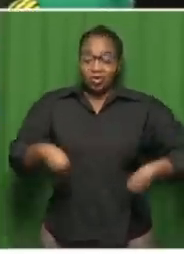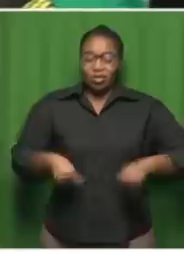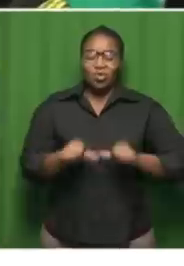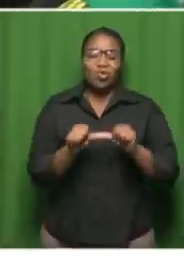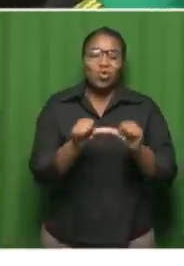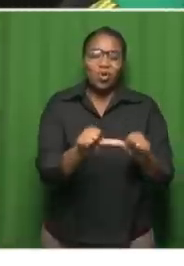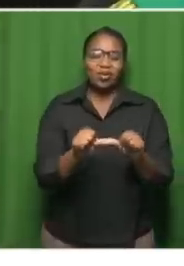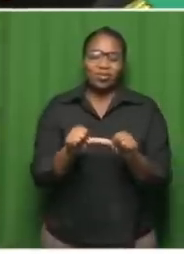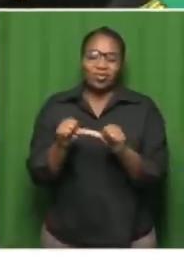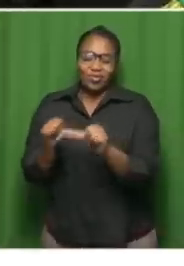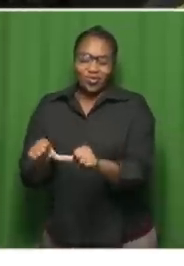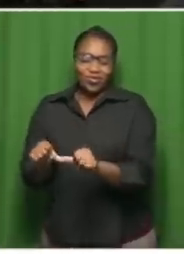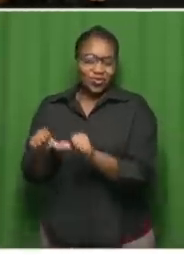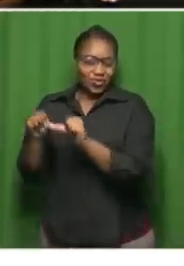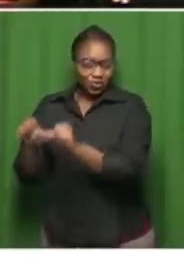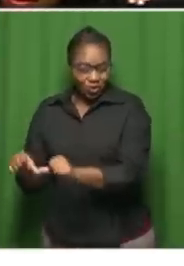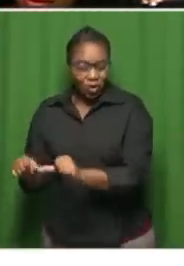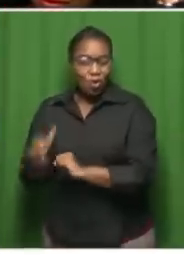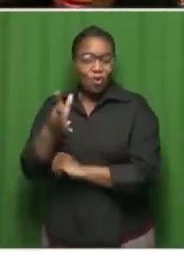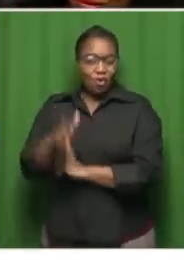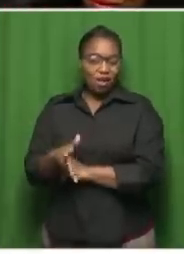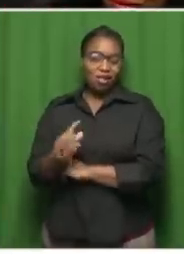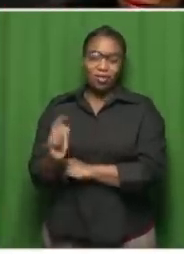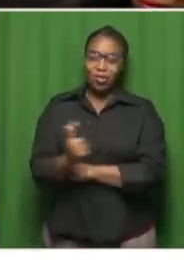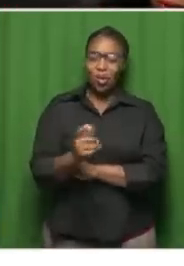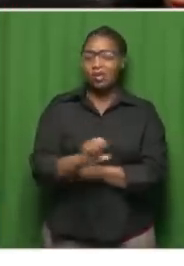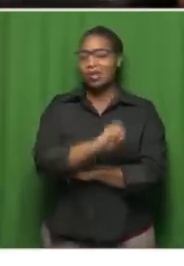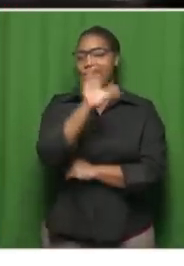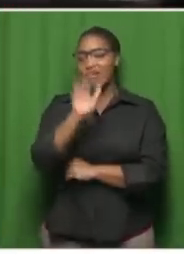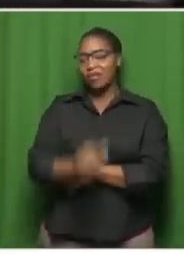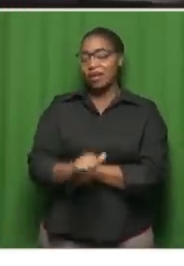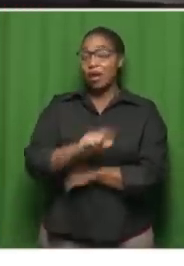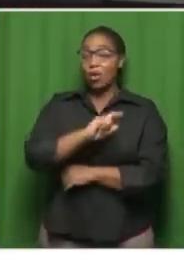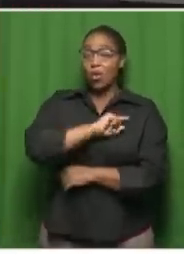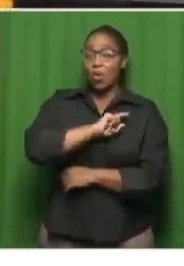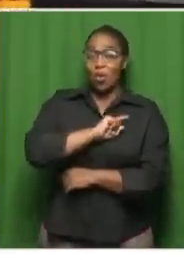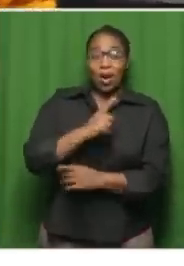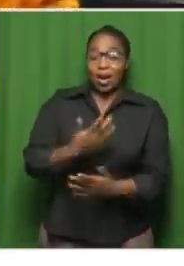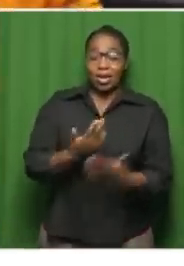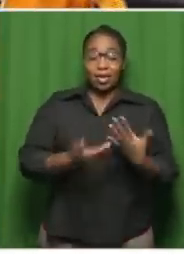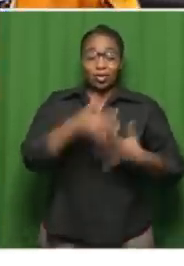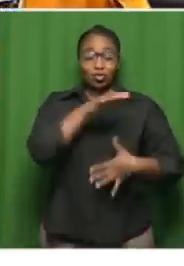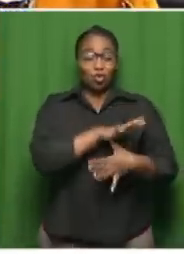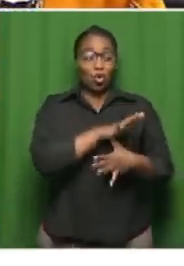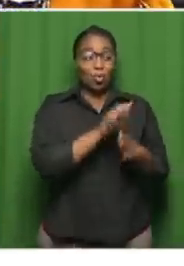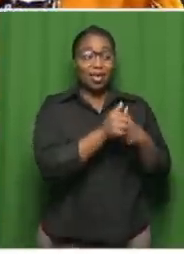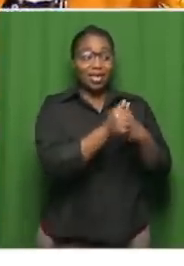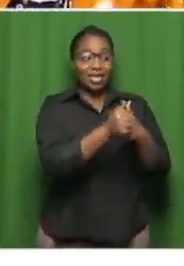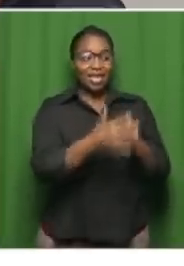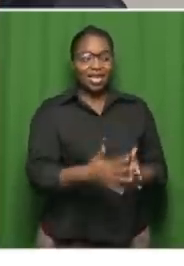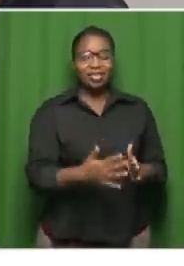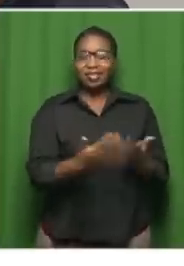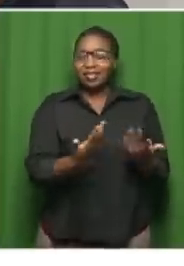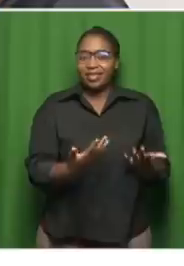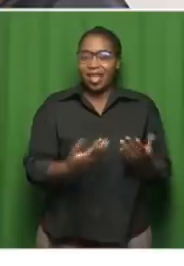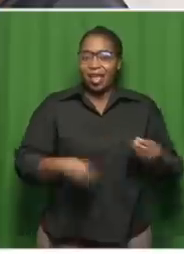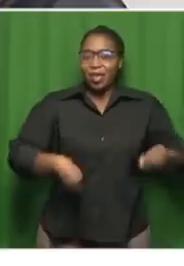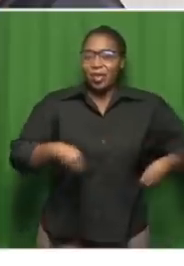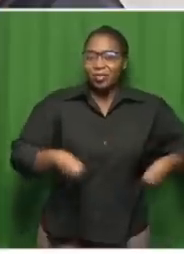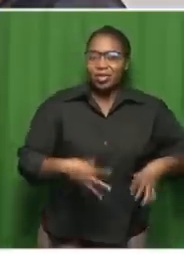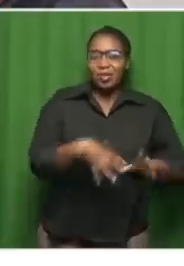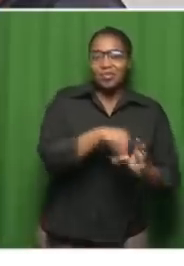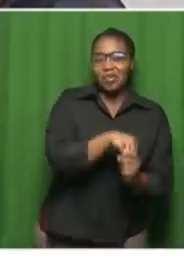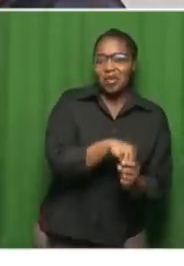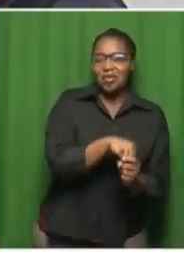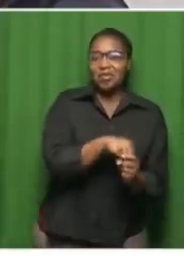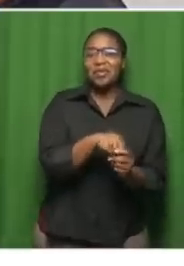Africa, because your top, it's also tainted. You've got top leaders tainted. Then I can't see how these